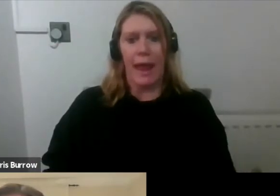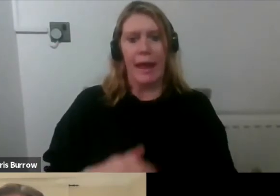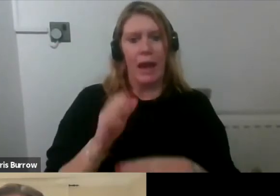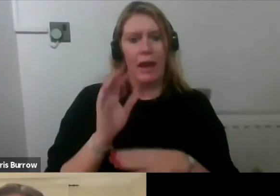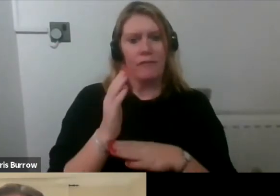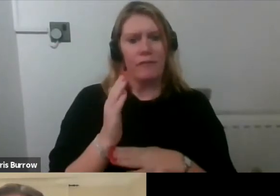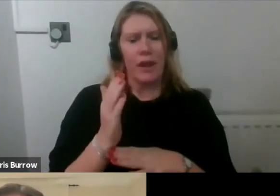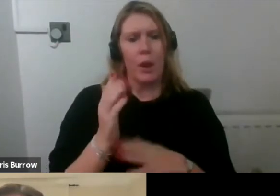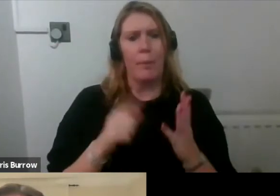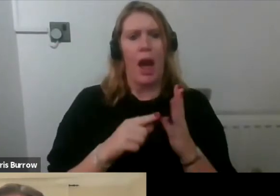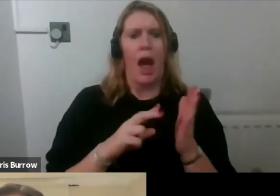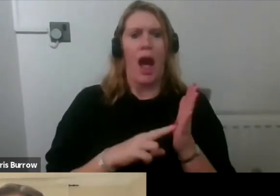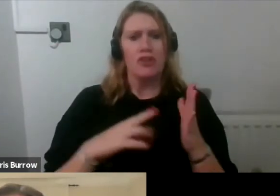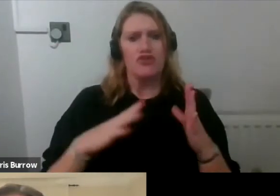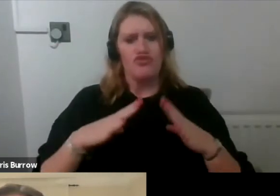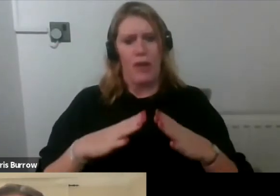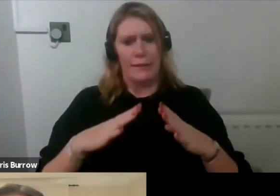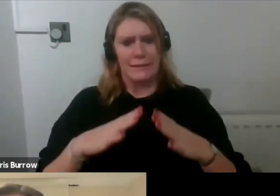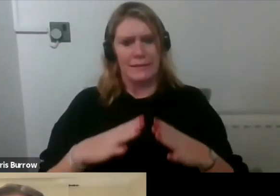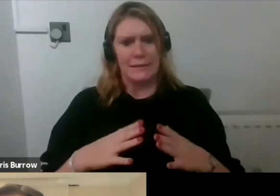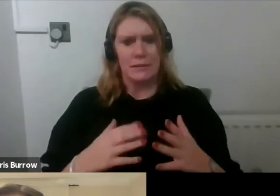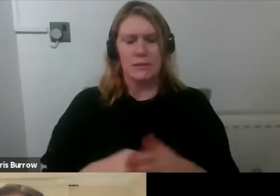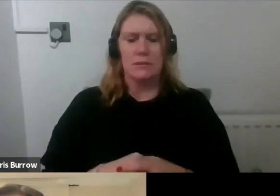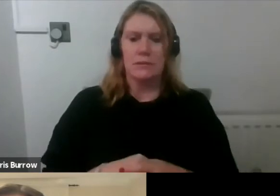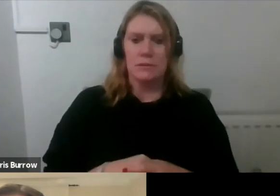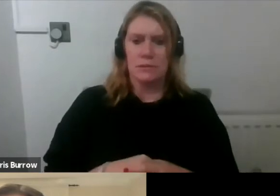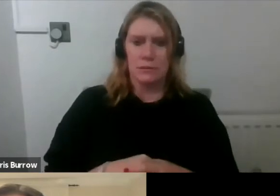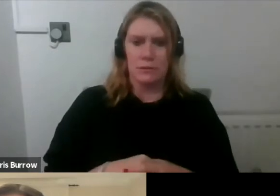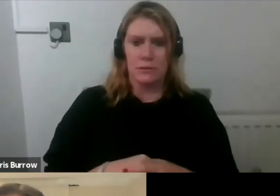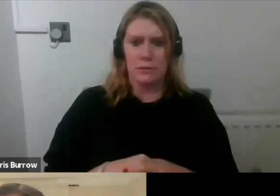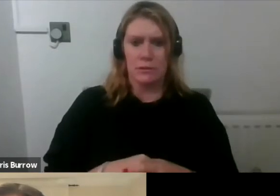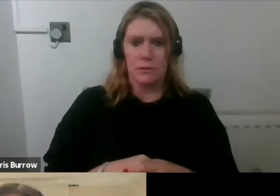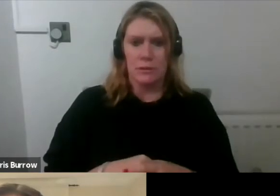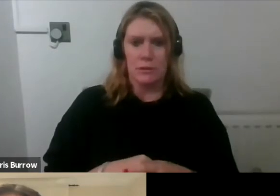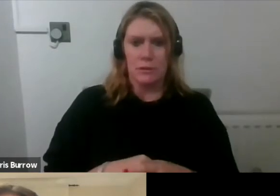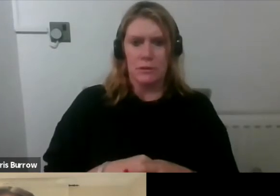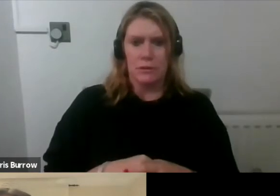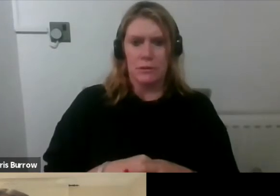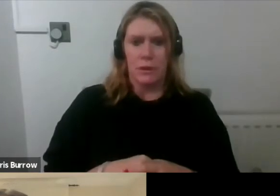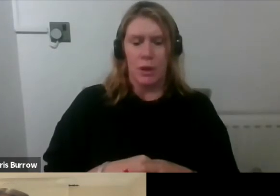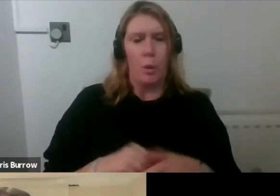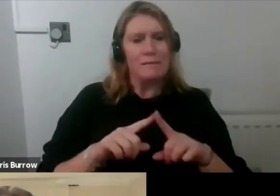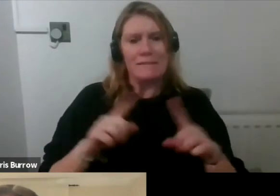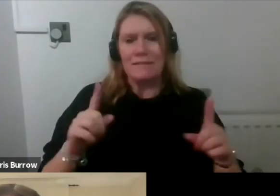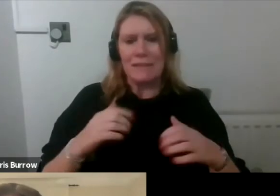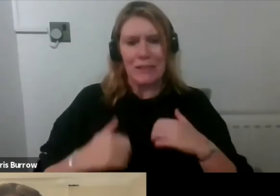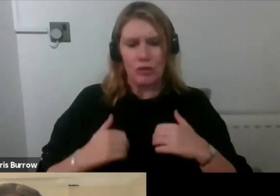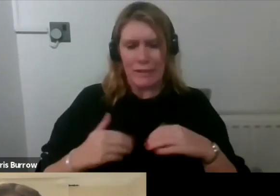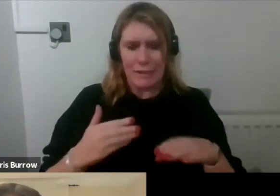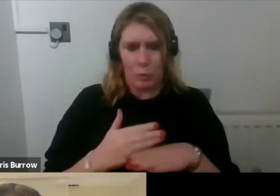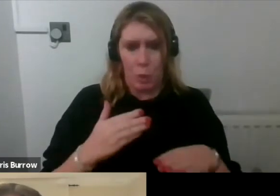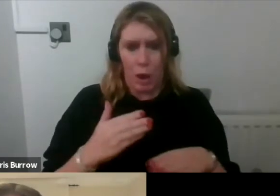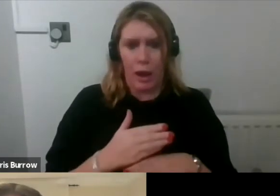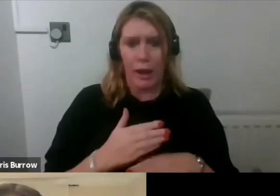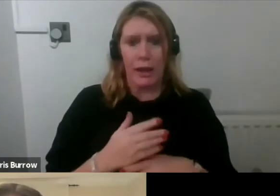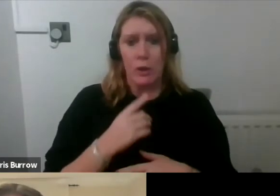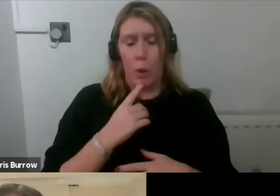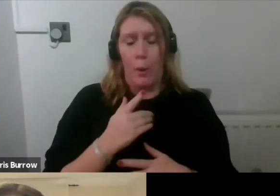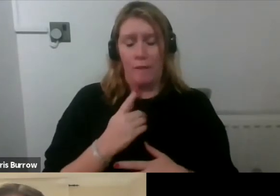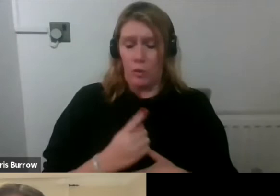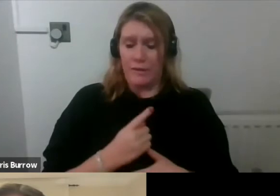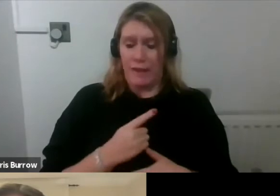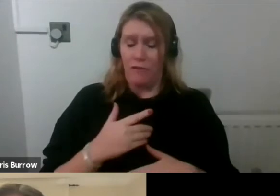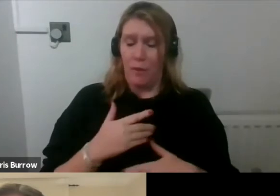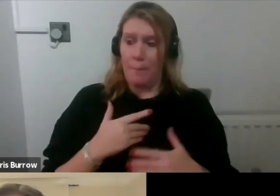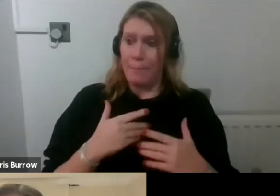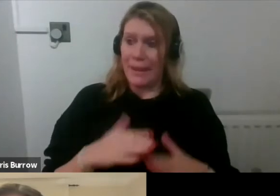area. So why do you ask yourself, if you've been reasonably successful as a filmmaker,